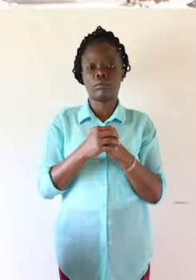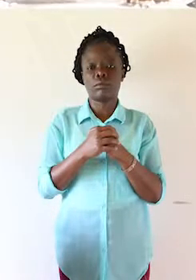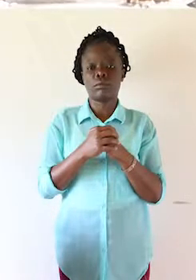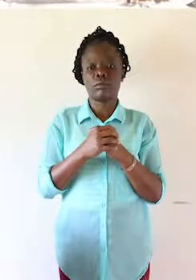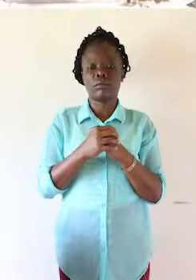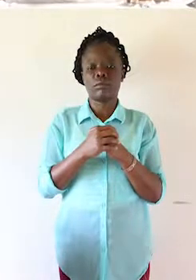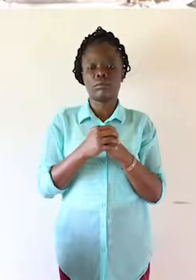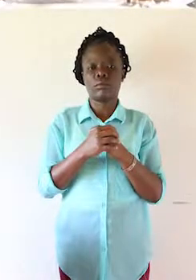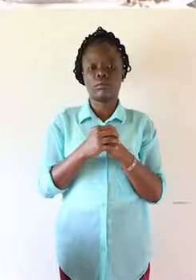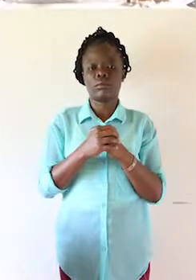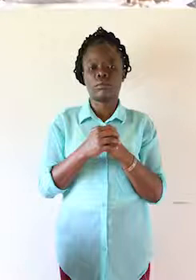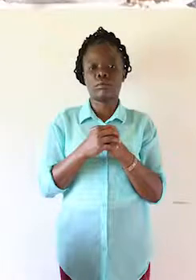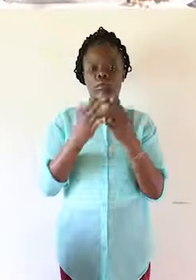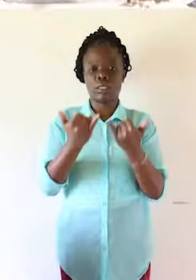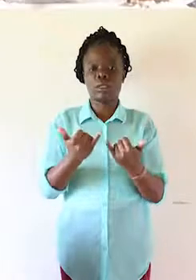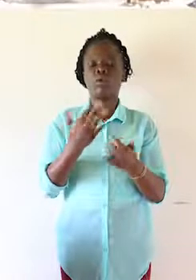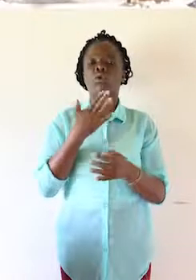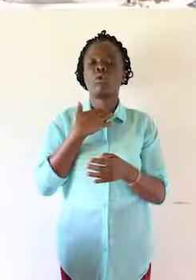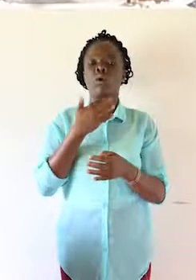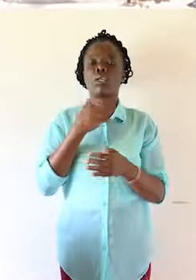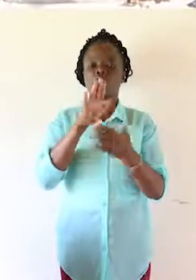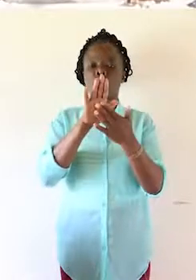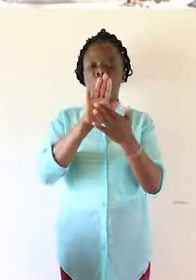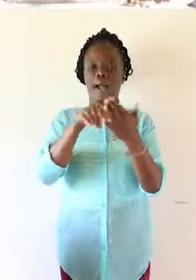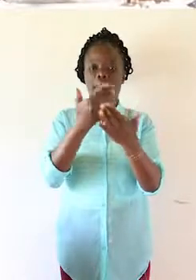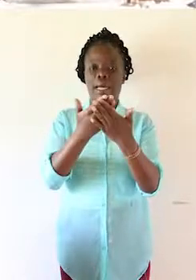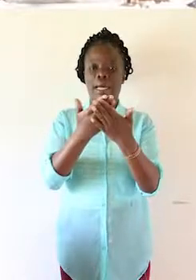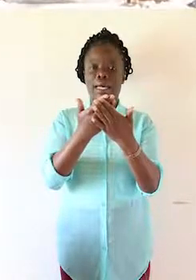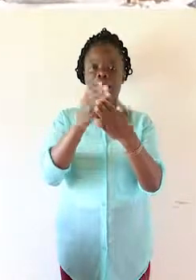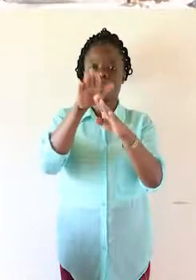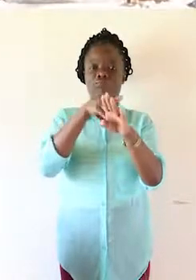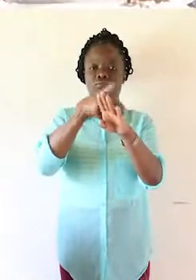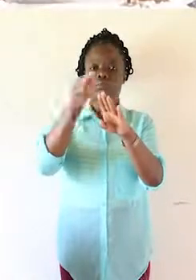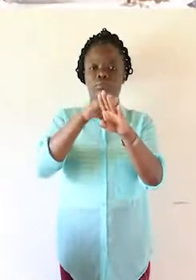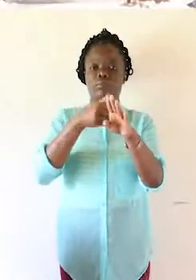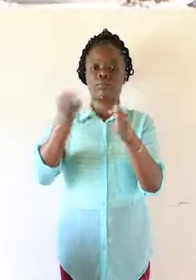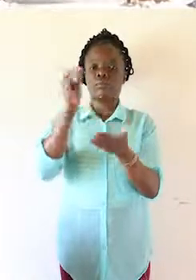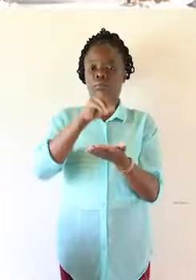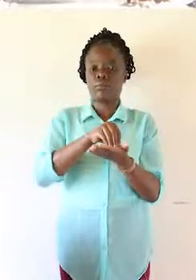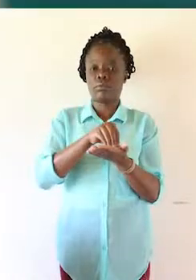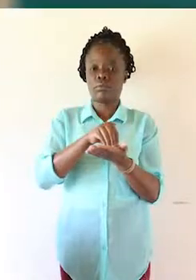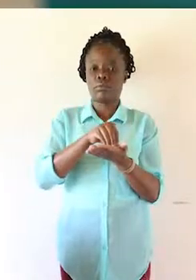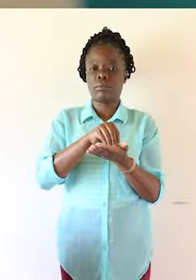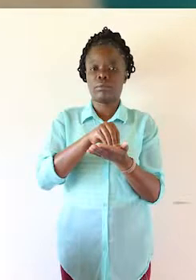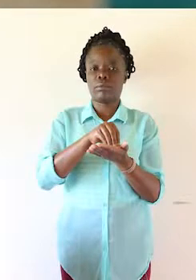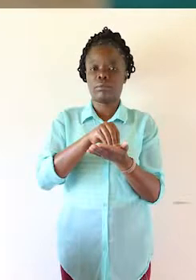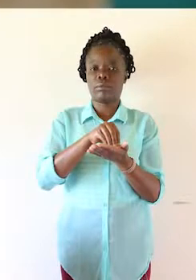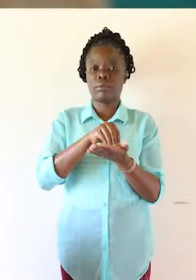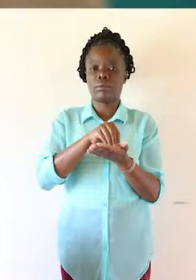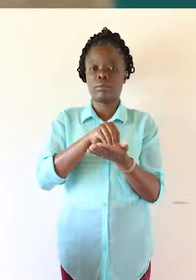yes. So now we now want to apply the varnish here.